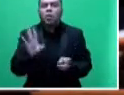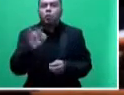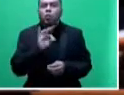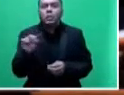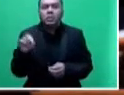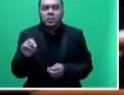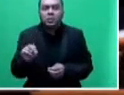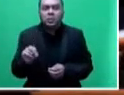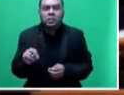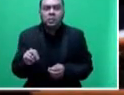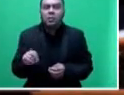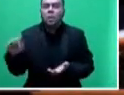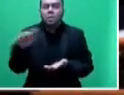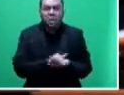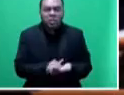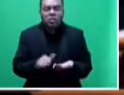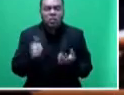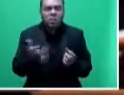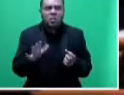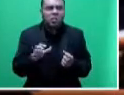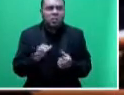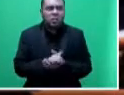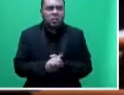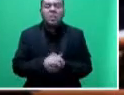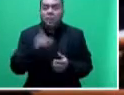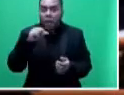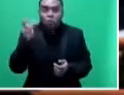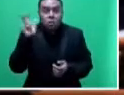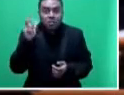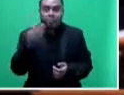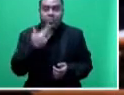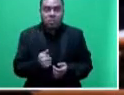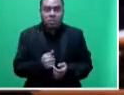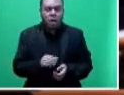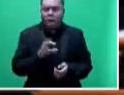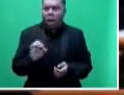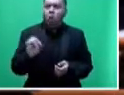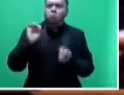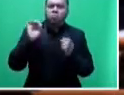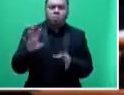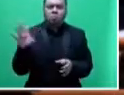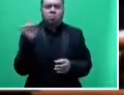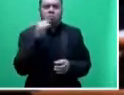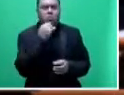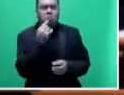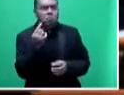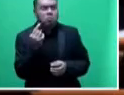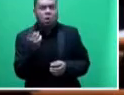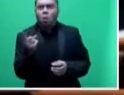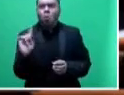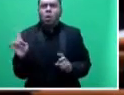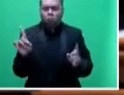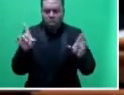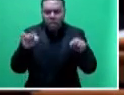to purchase certain goods as they are luxury items. Can you listen, please? How dare they try to decide for Fijians what